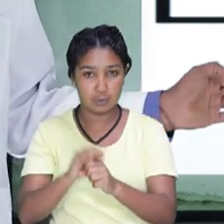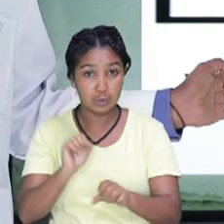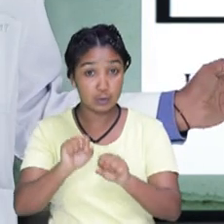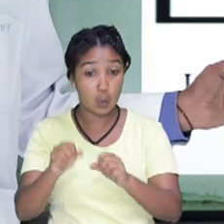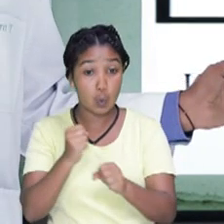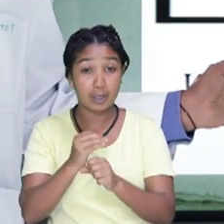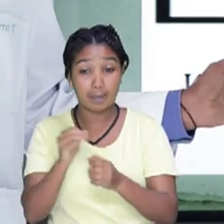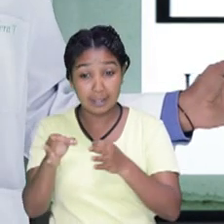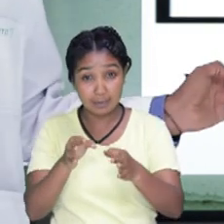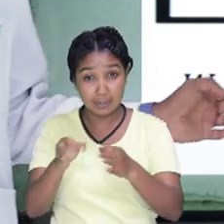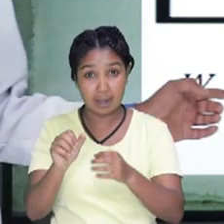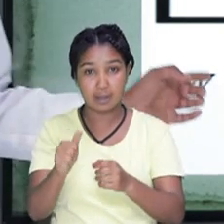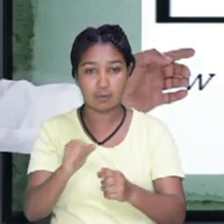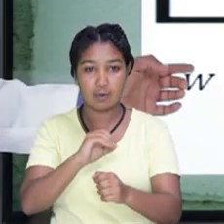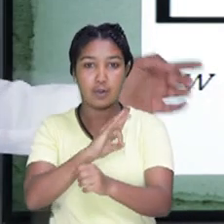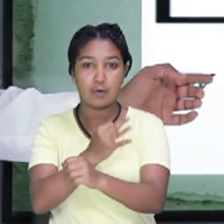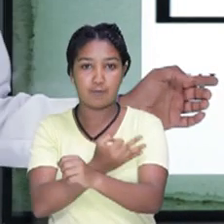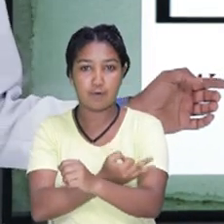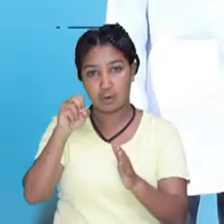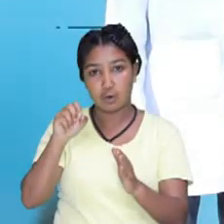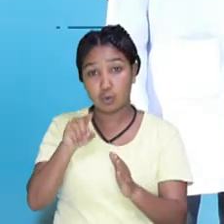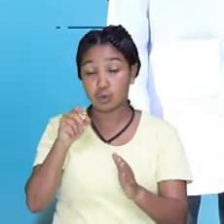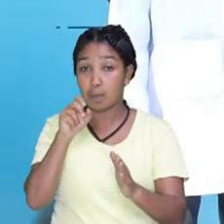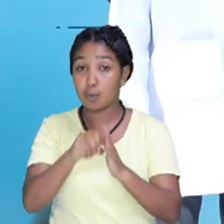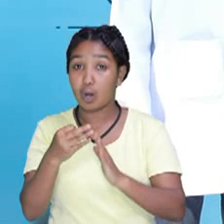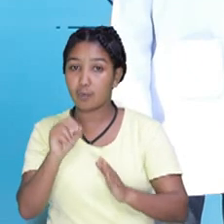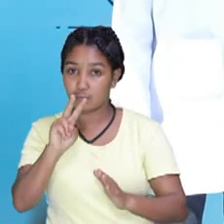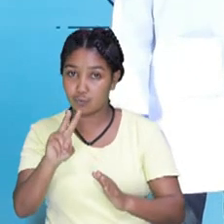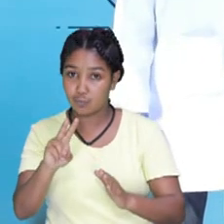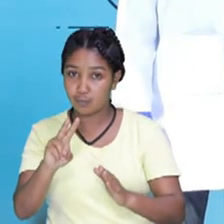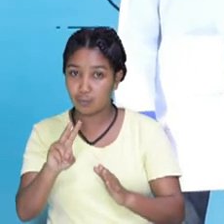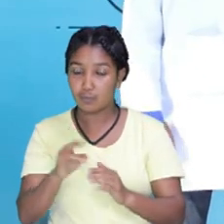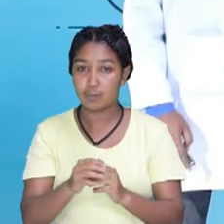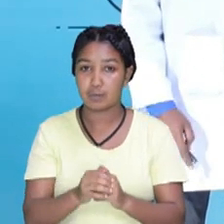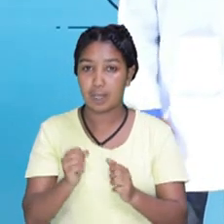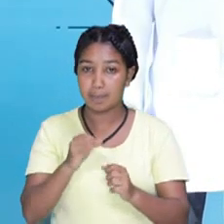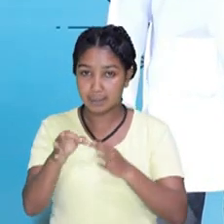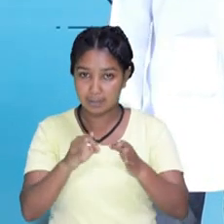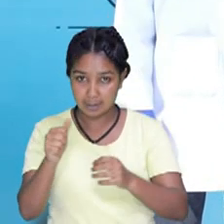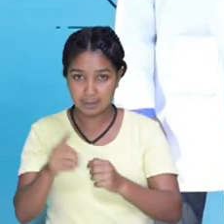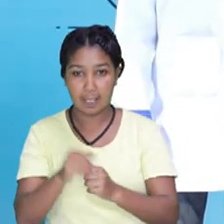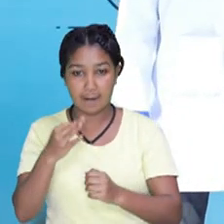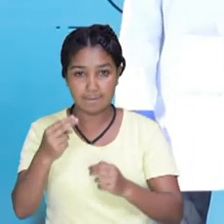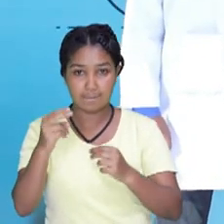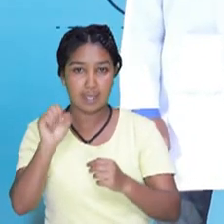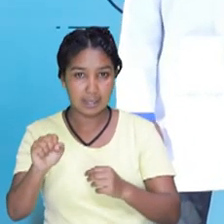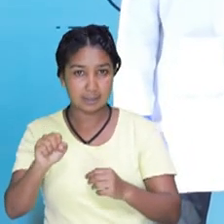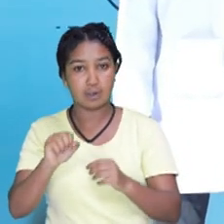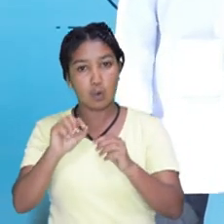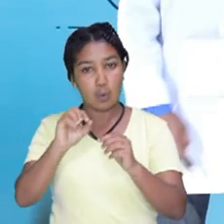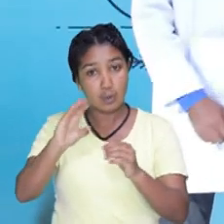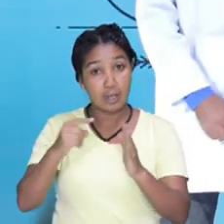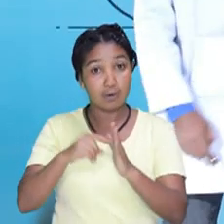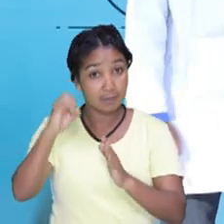So work can be expressed as force dot S, dot product of two vectors. It can be expressed as Fs cosine of